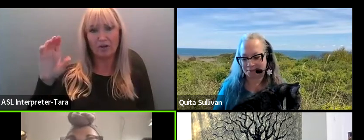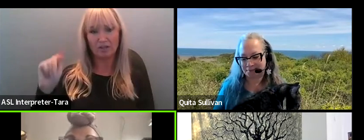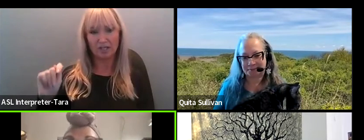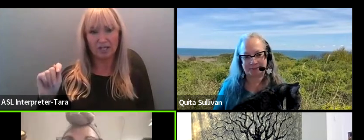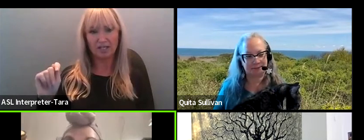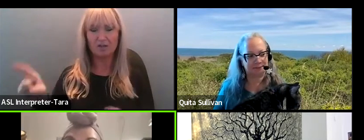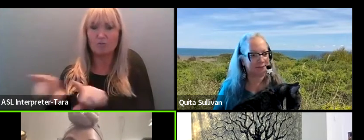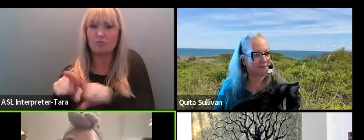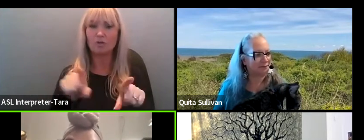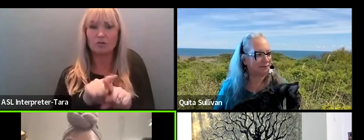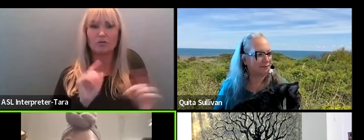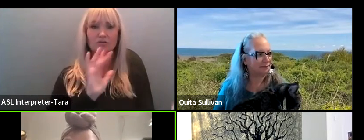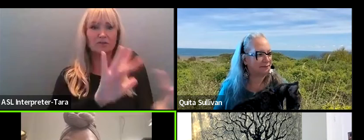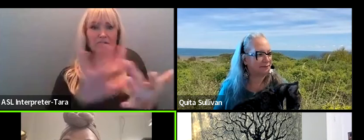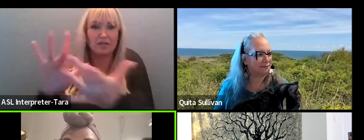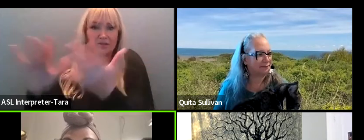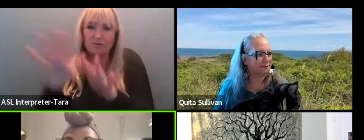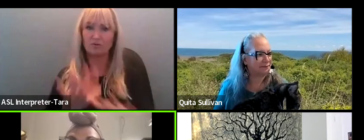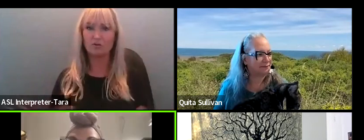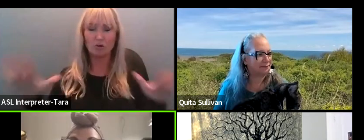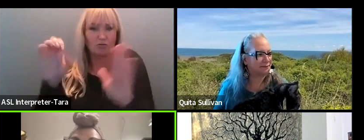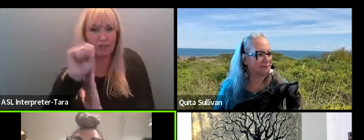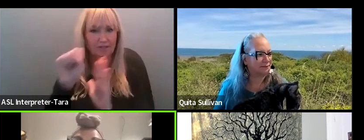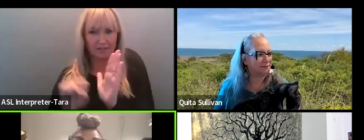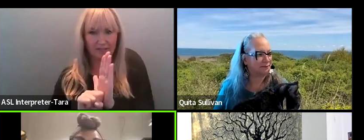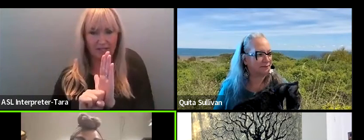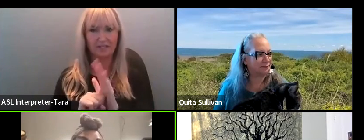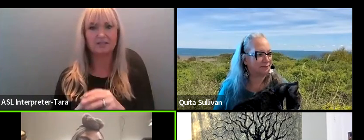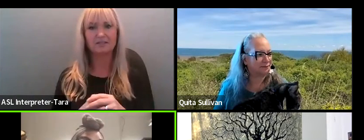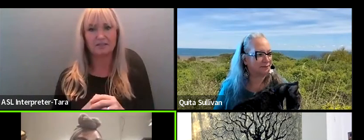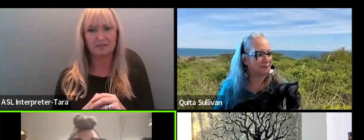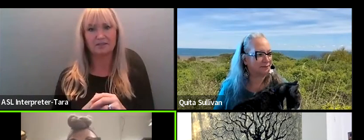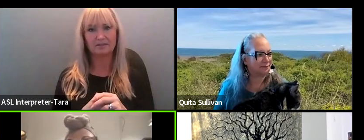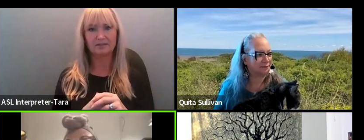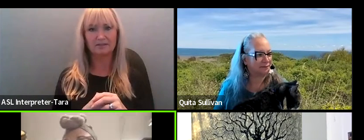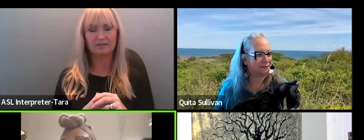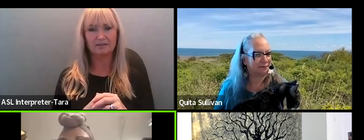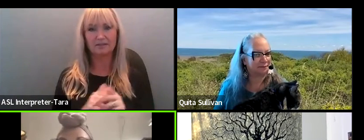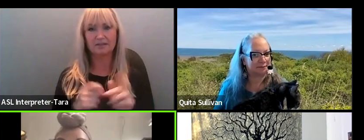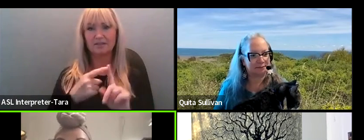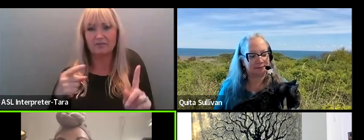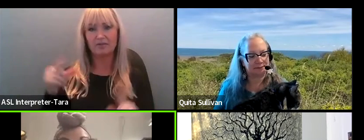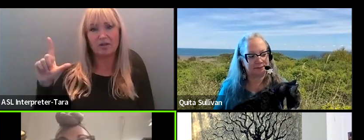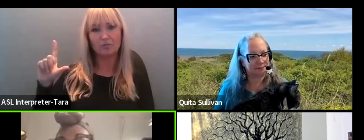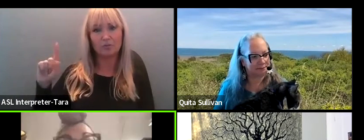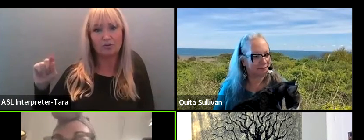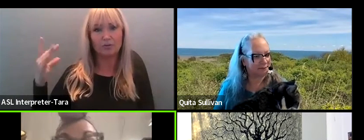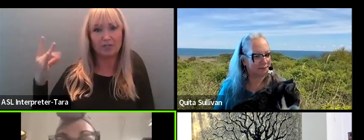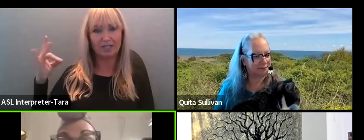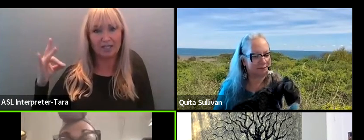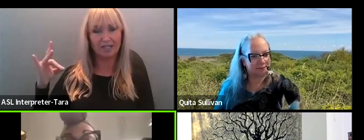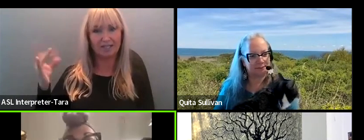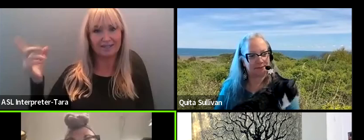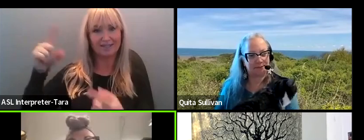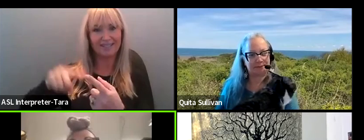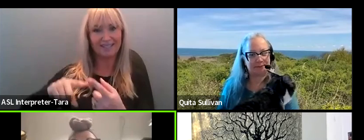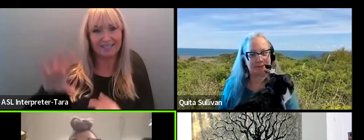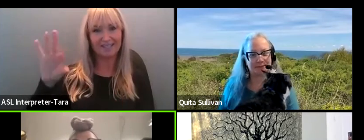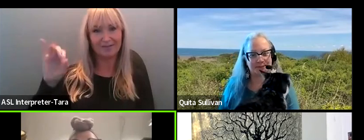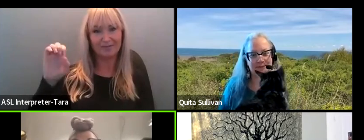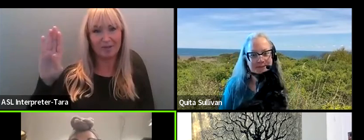branching out and collaborating with artists across the state. And from 2018 to the February of